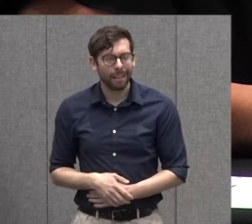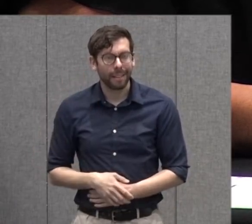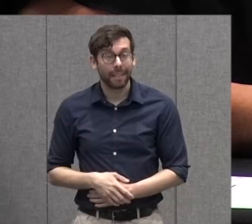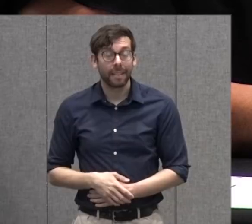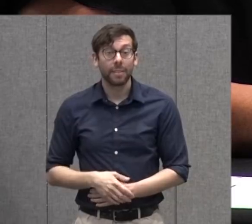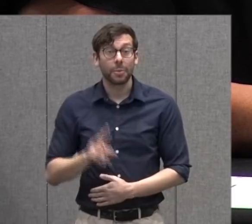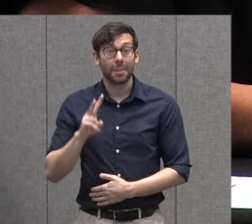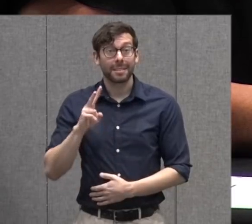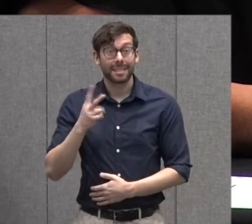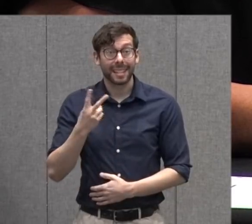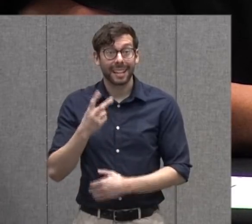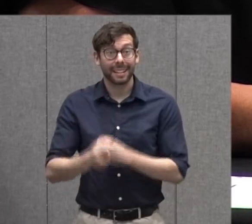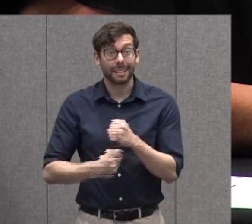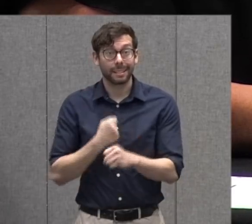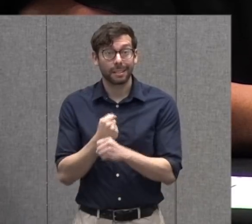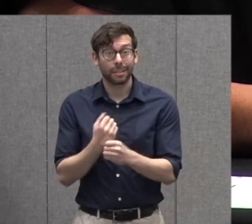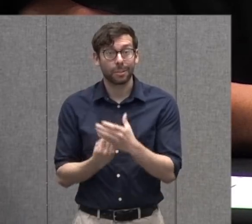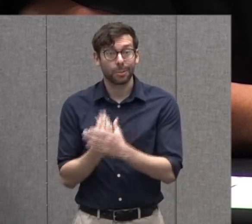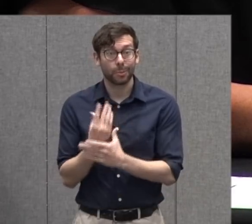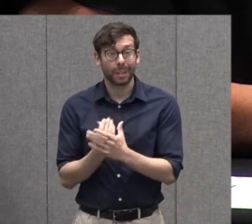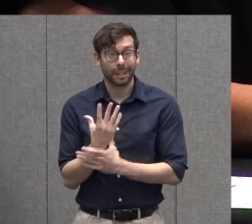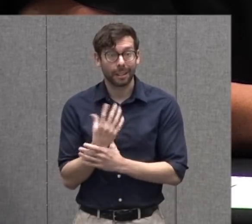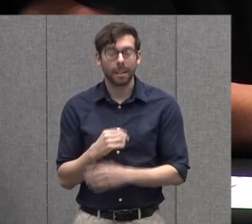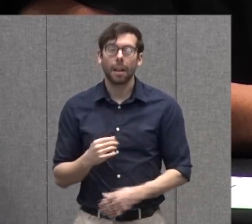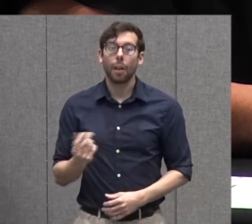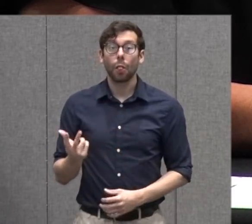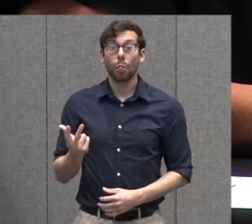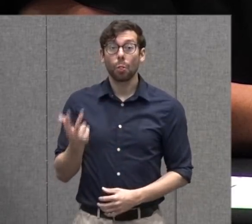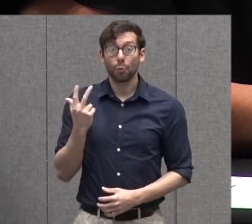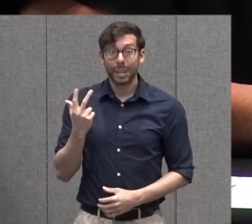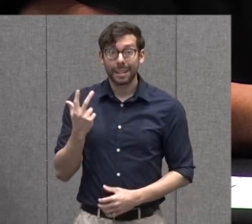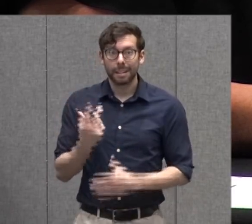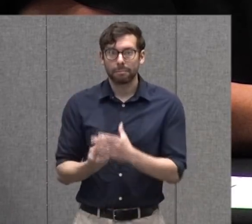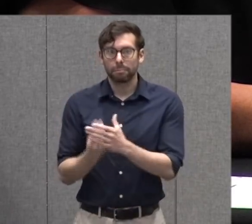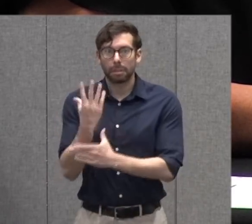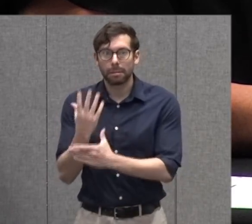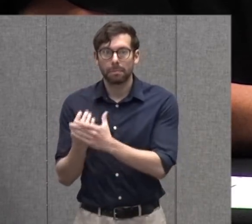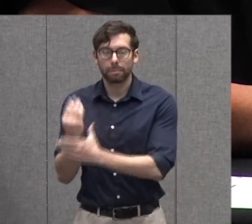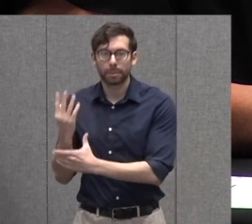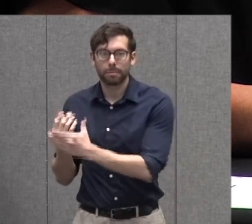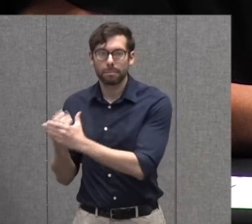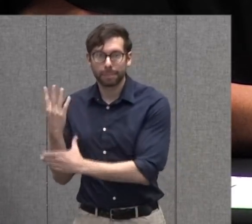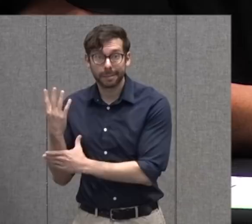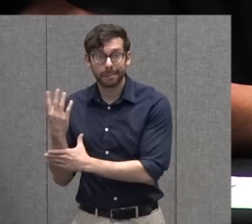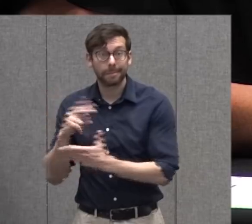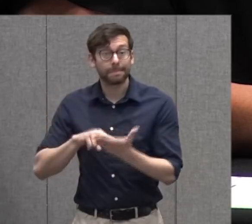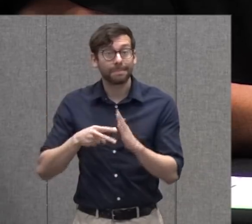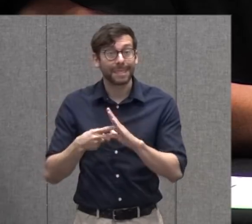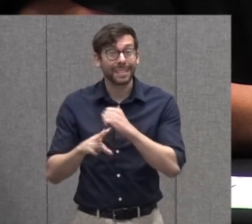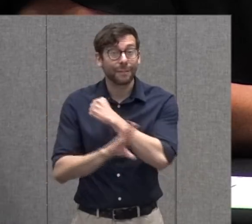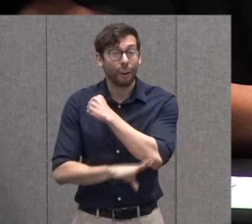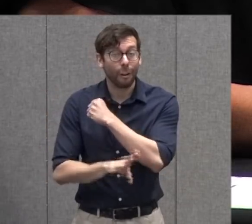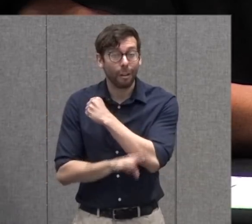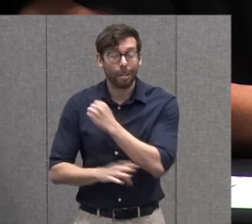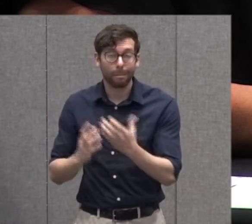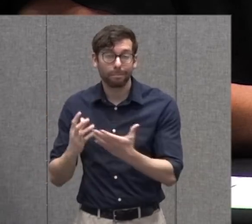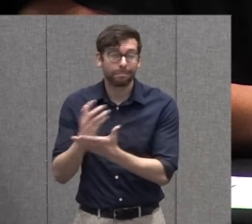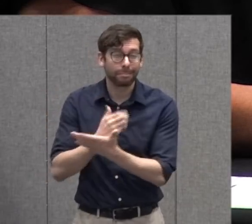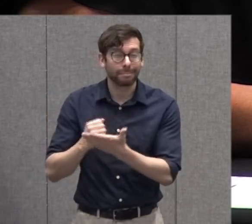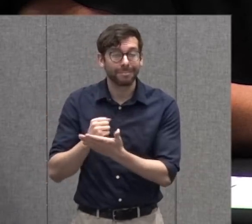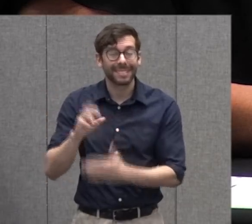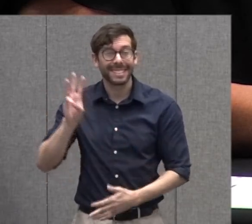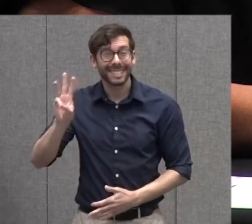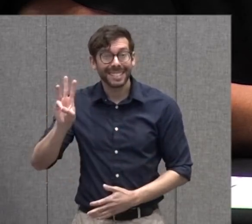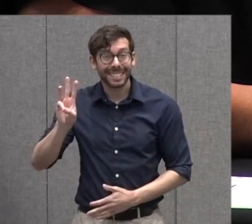year, 3 sprouts came up, and in the fall, 6 seeds were made. That winter, Jack